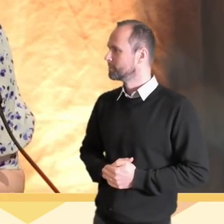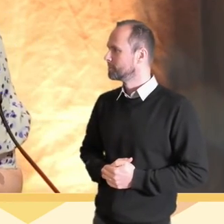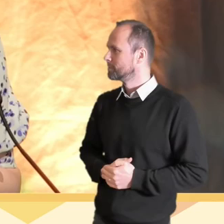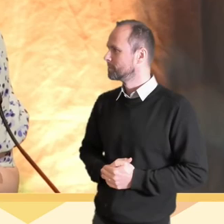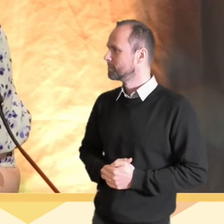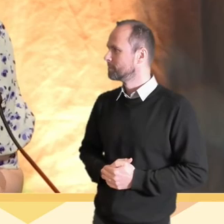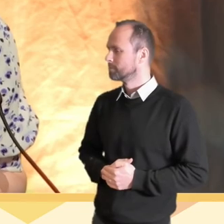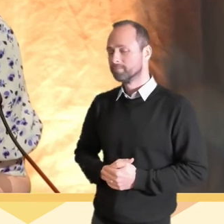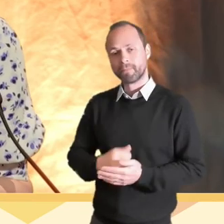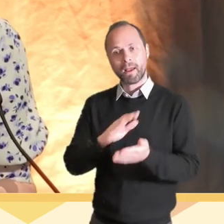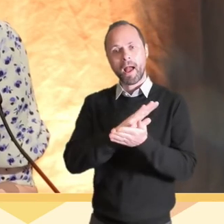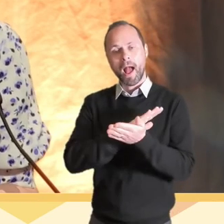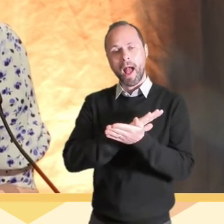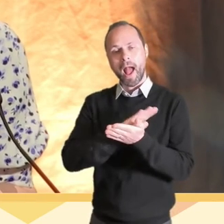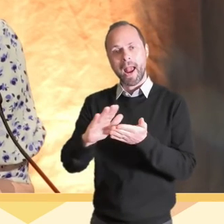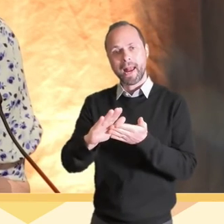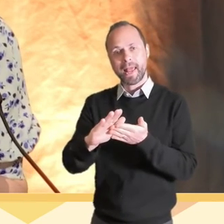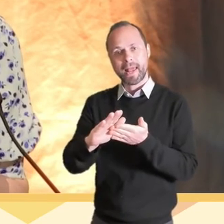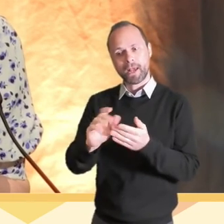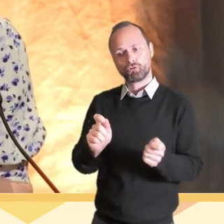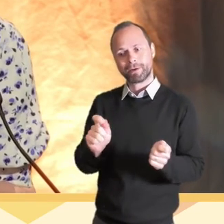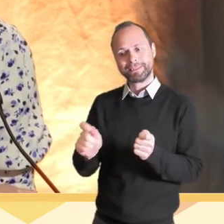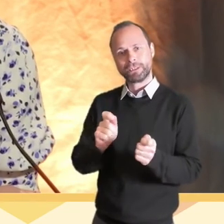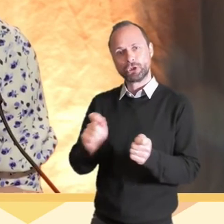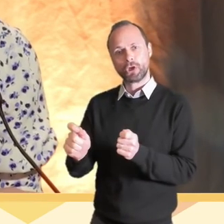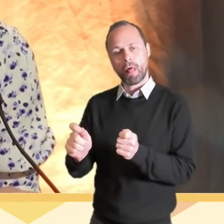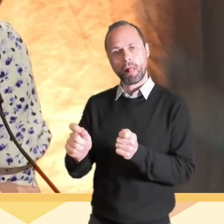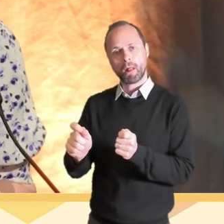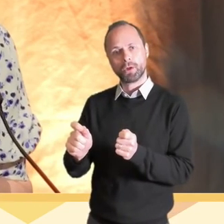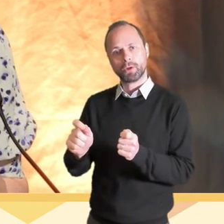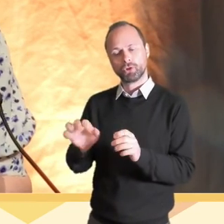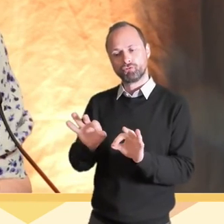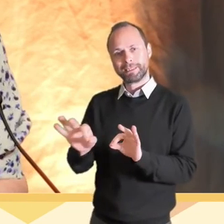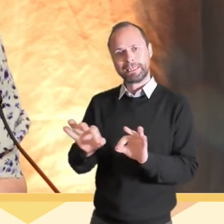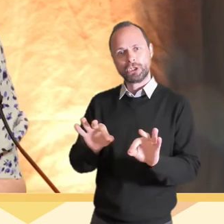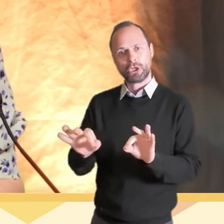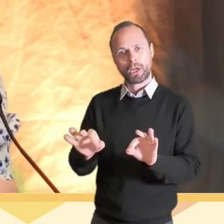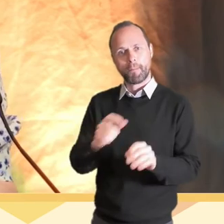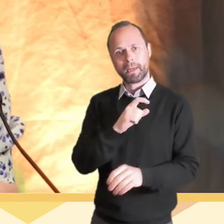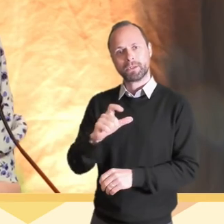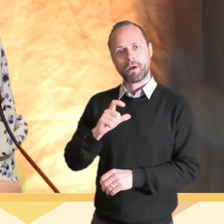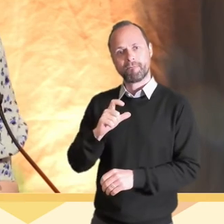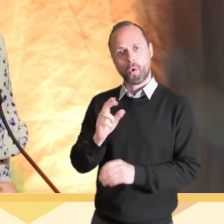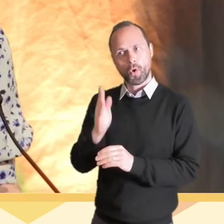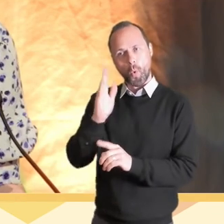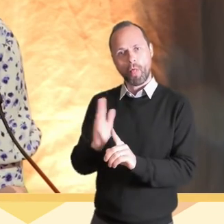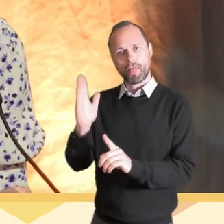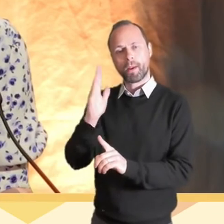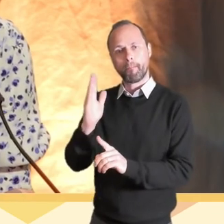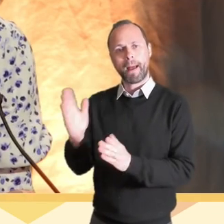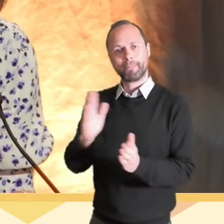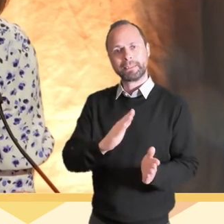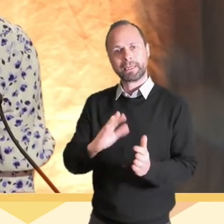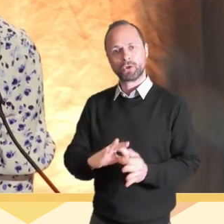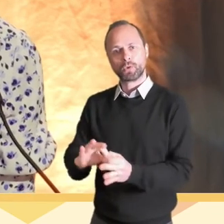Hayley is currently the Transitional Strategic Regional Minister for the Northern Baptist Association. And as Geoff has said, her focus for the coming year